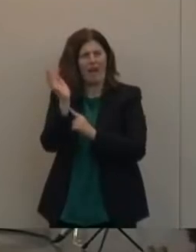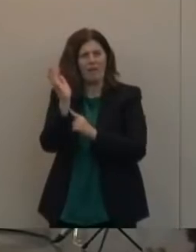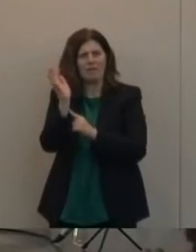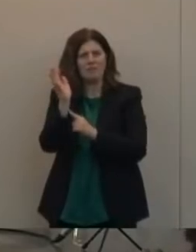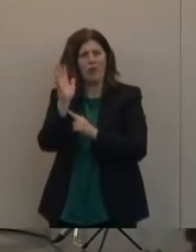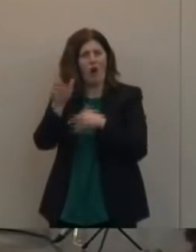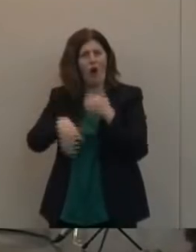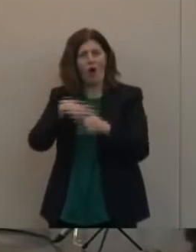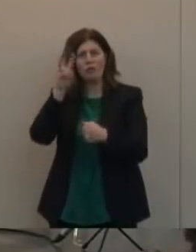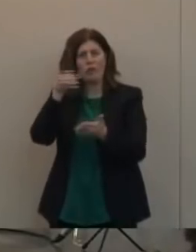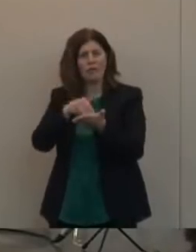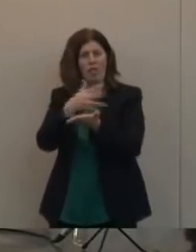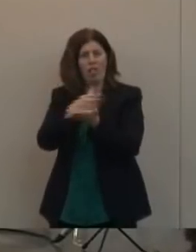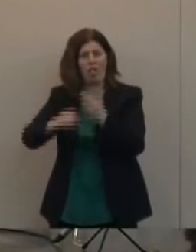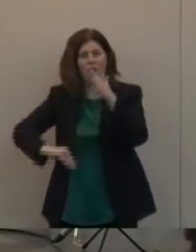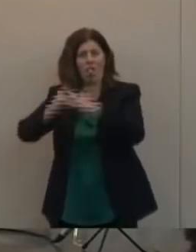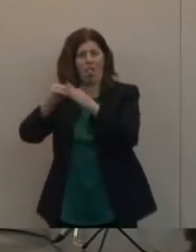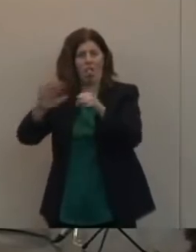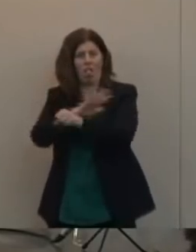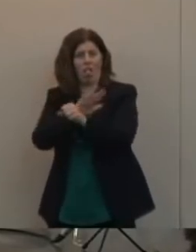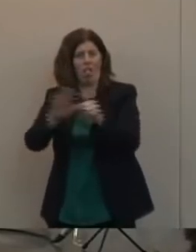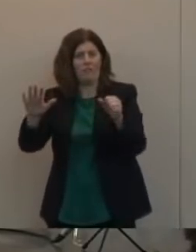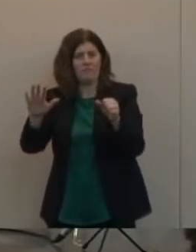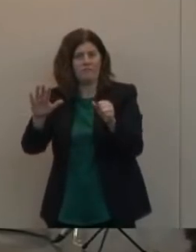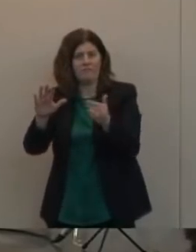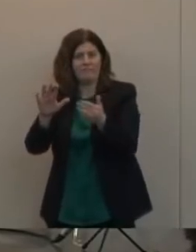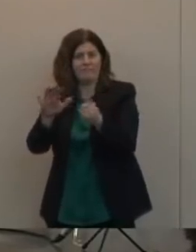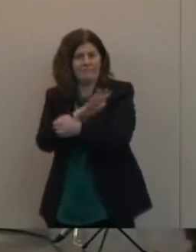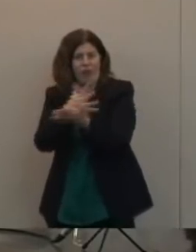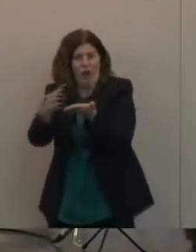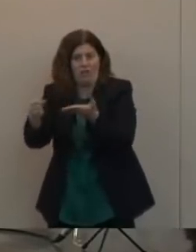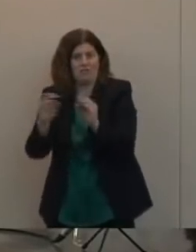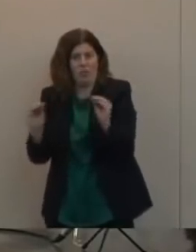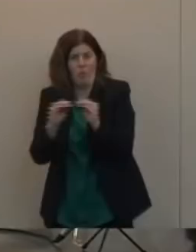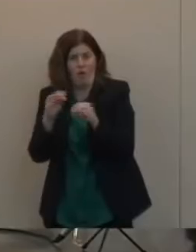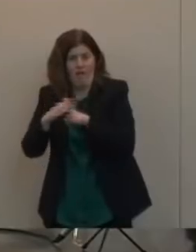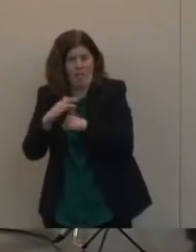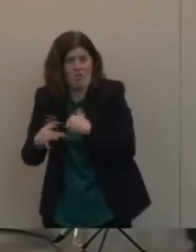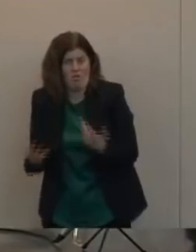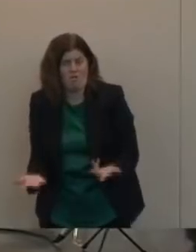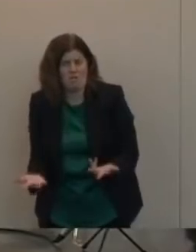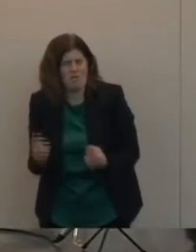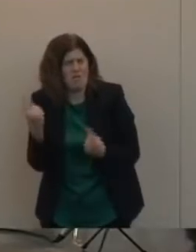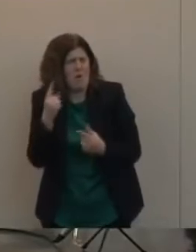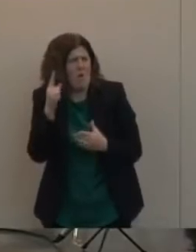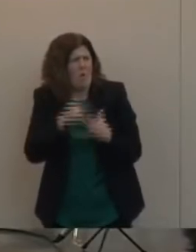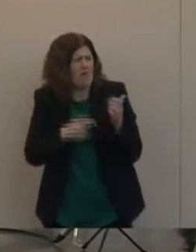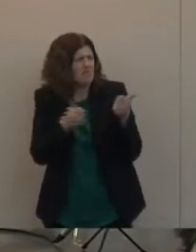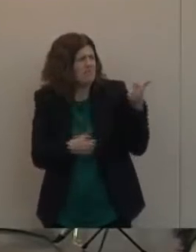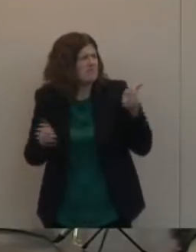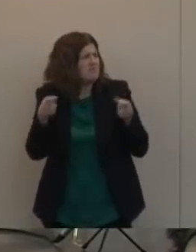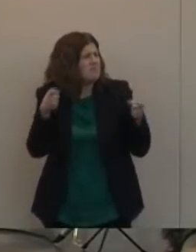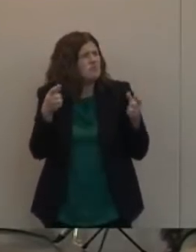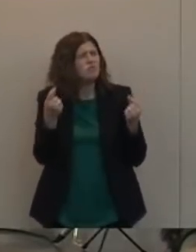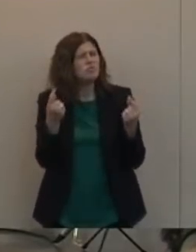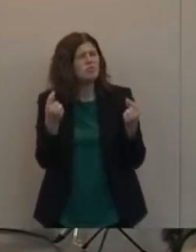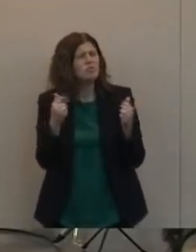all 2,000 of those first come, first served payments were gone. I'm wondering what the administration can